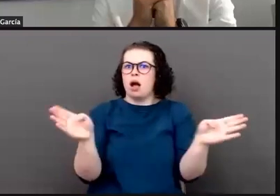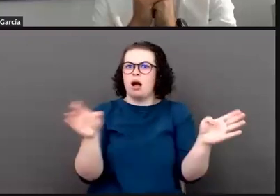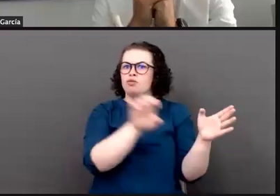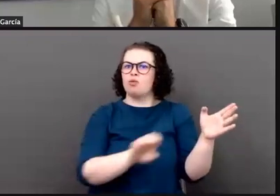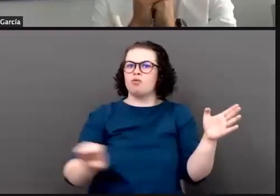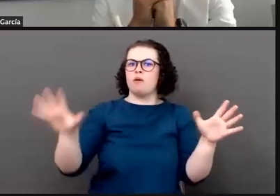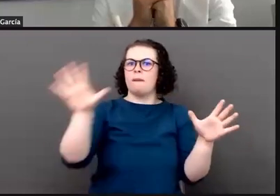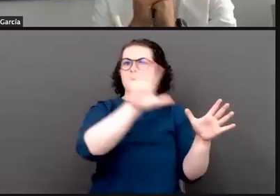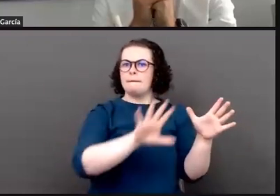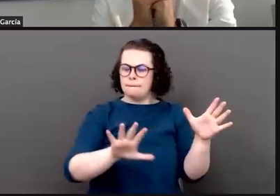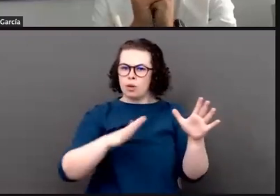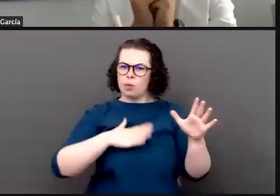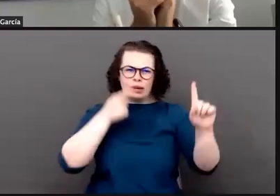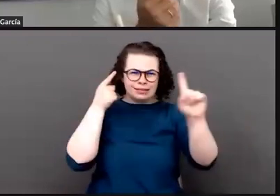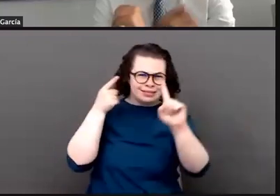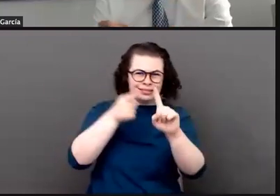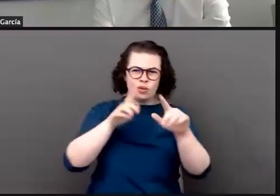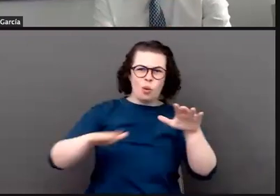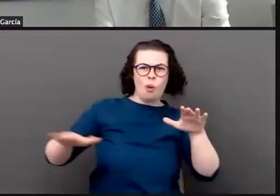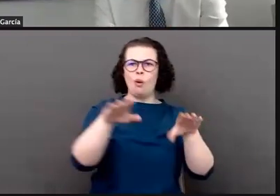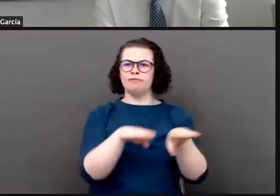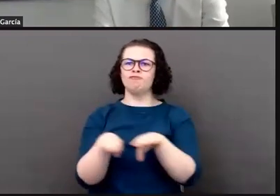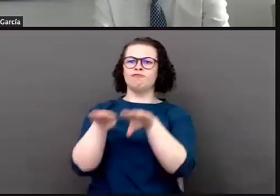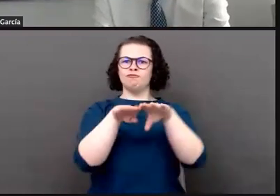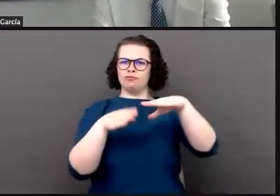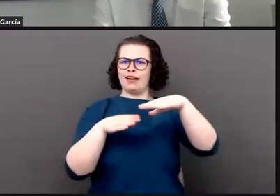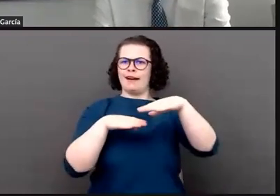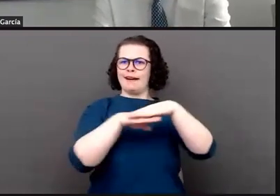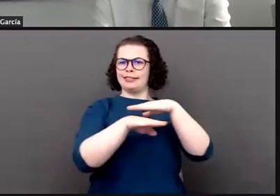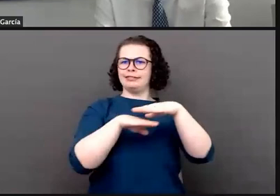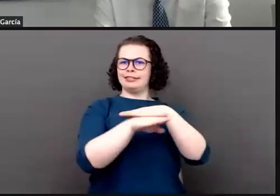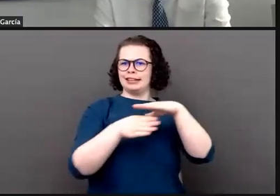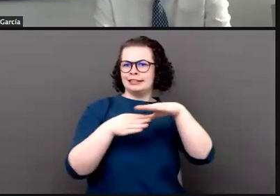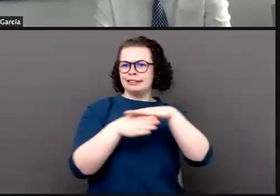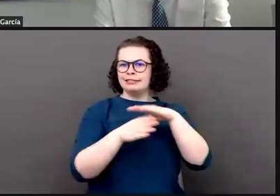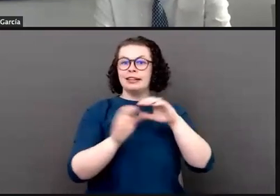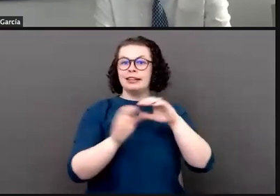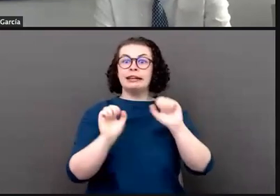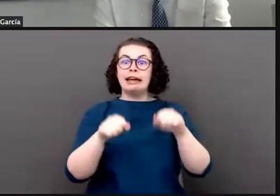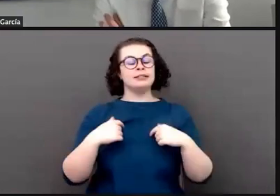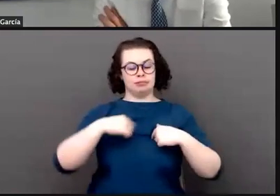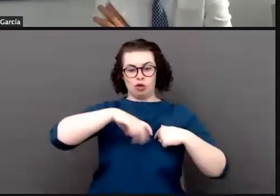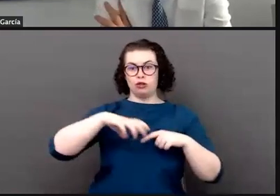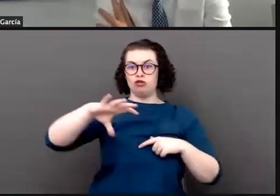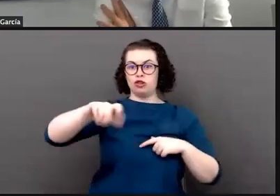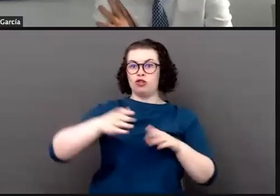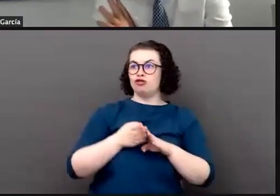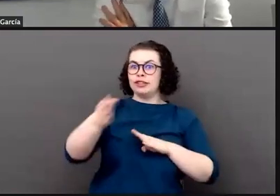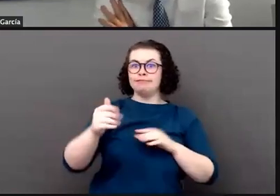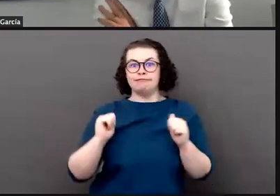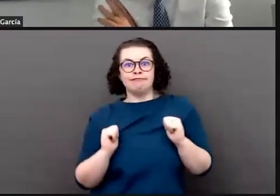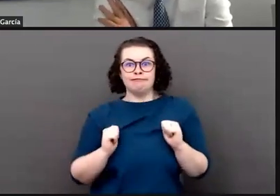standard, as ISO about the accessible tourism. It was a long